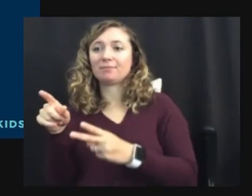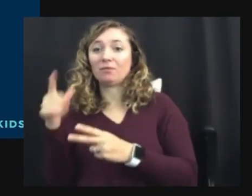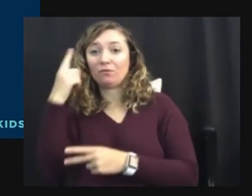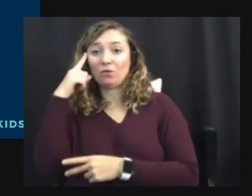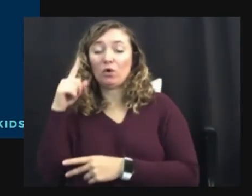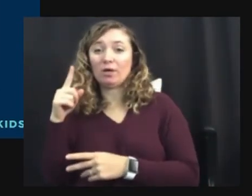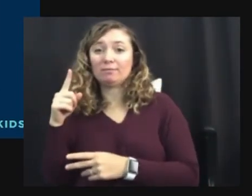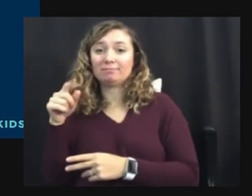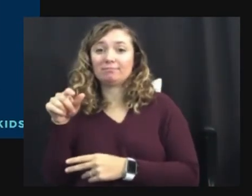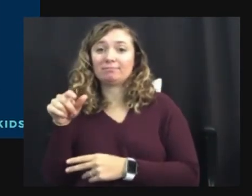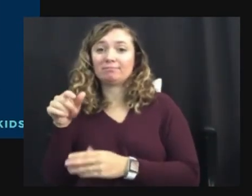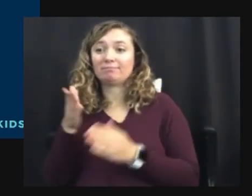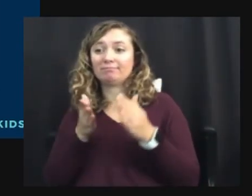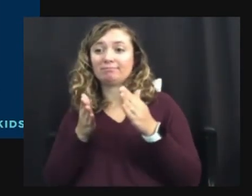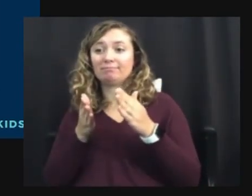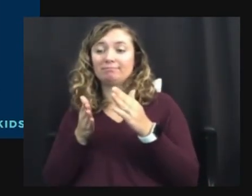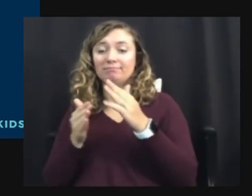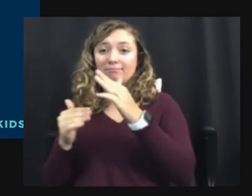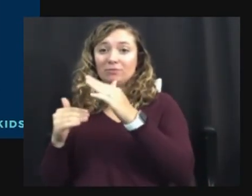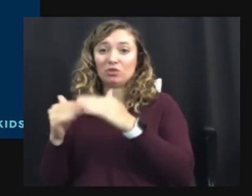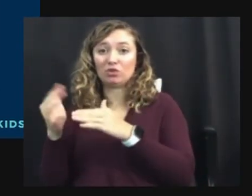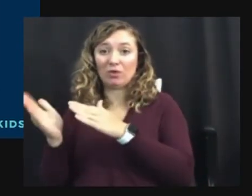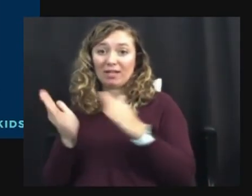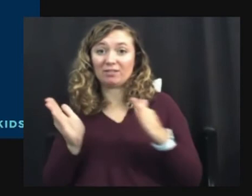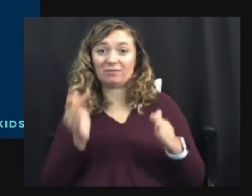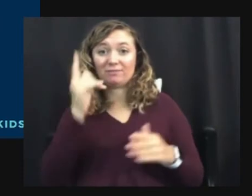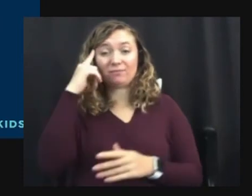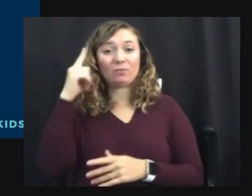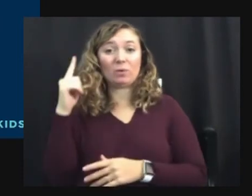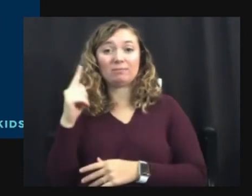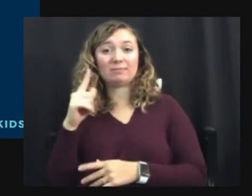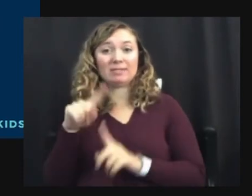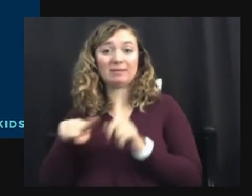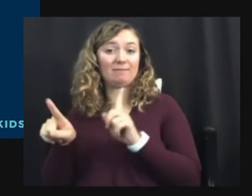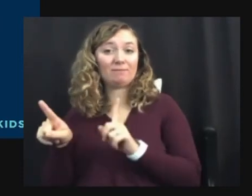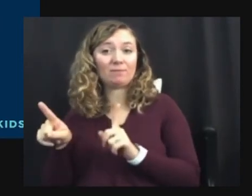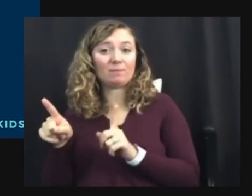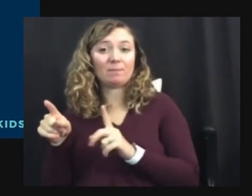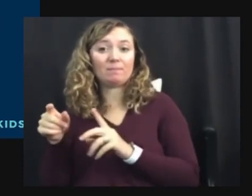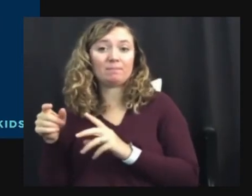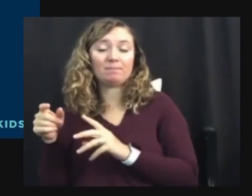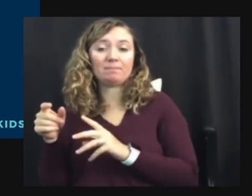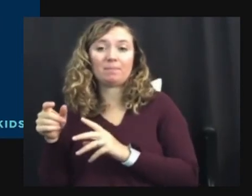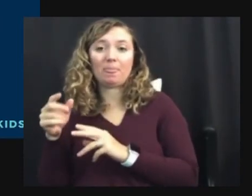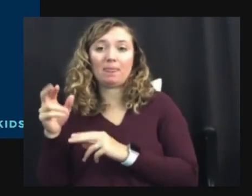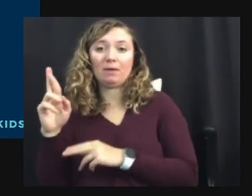is, and according to this analogy. And